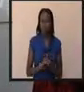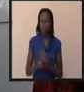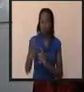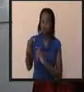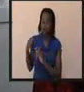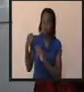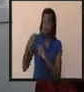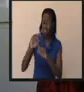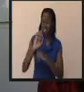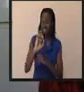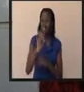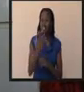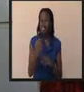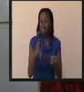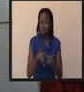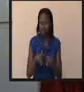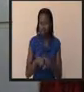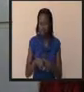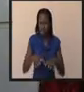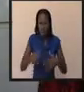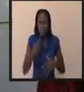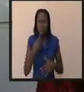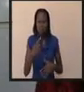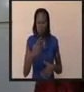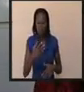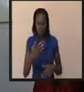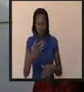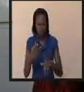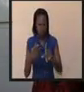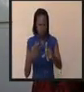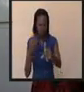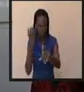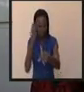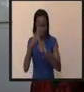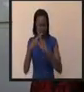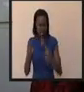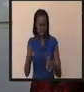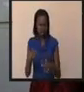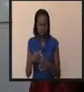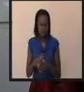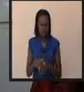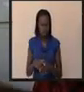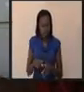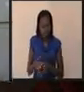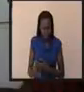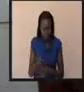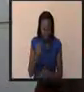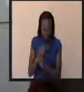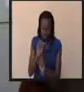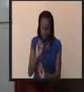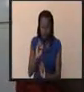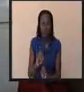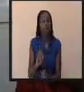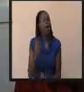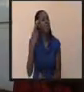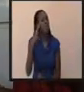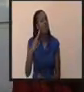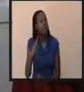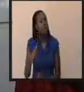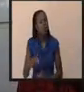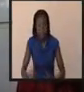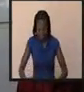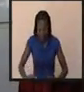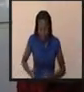No, I don't, Ma. How can you say I have some of her genes? I've never seen Auntie Swama wear jeans before. My daughter, it's not